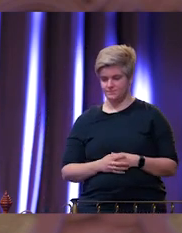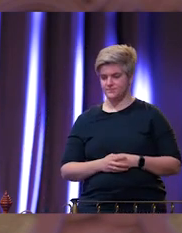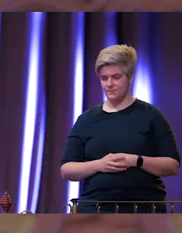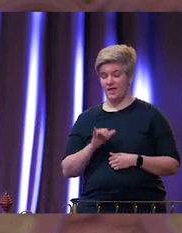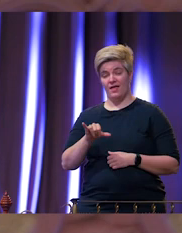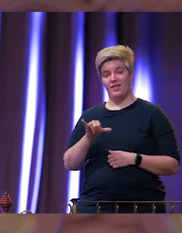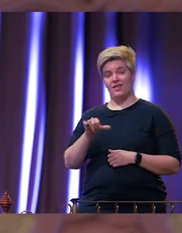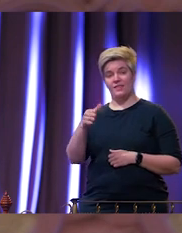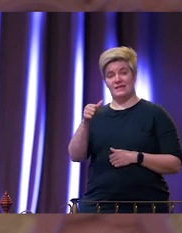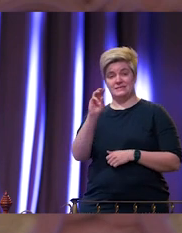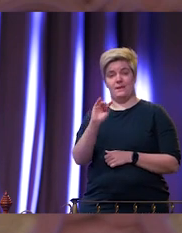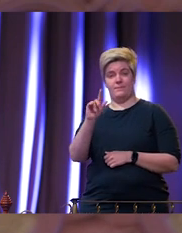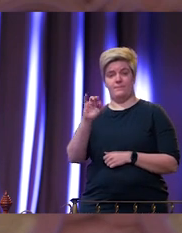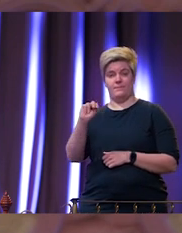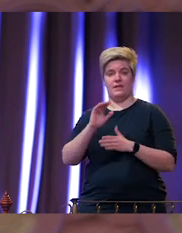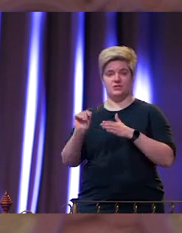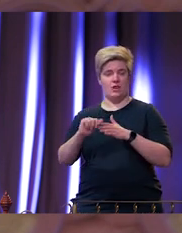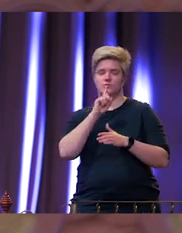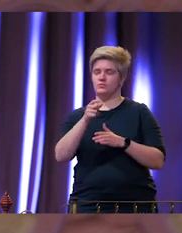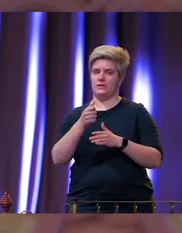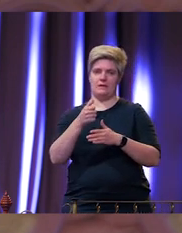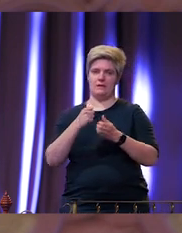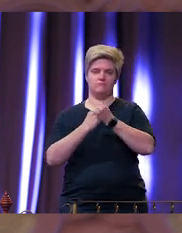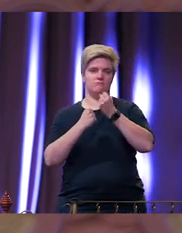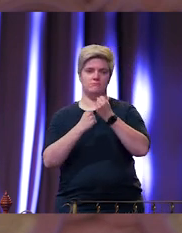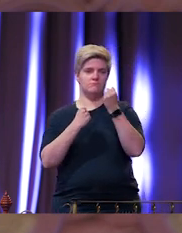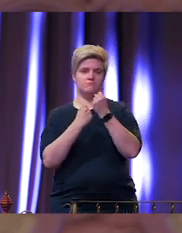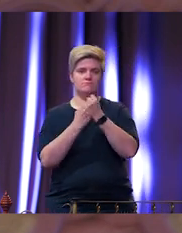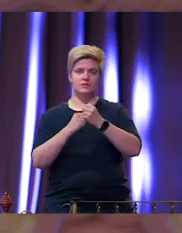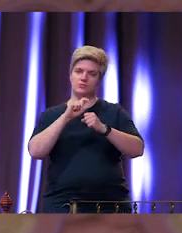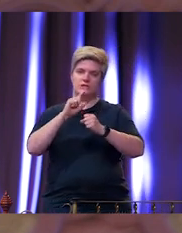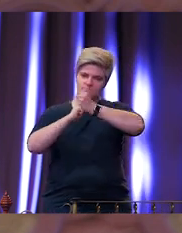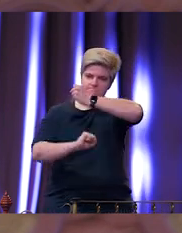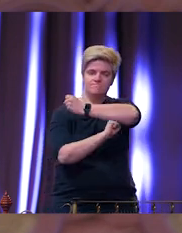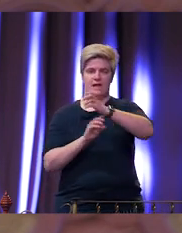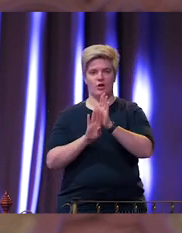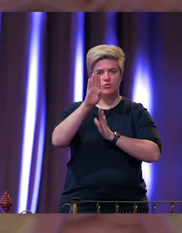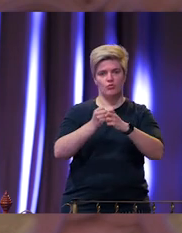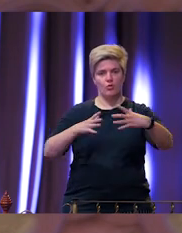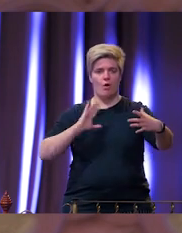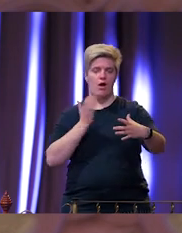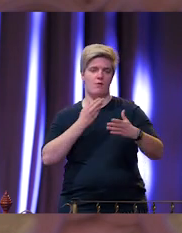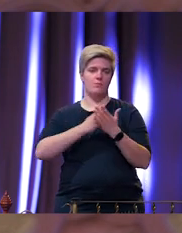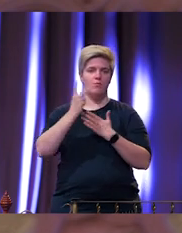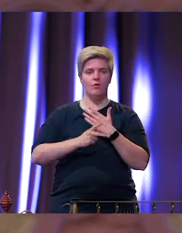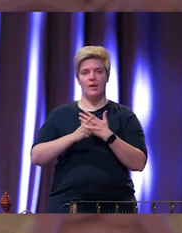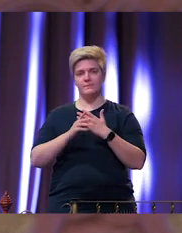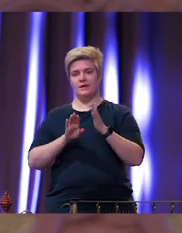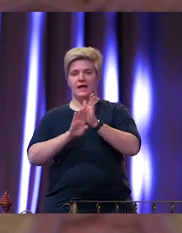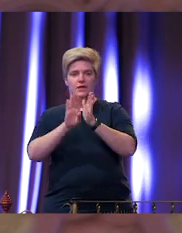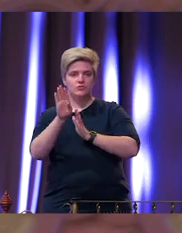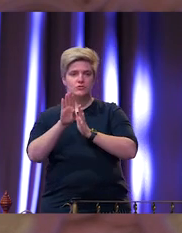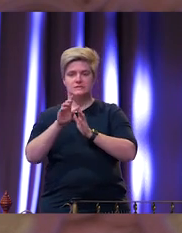has really enabled us to really shore up and grow our grant making program, including increasing direct general operating